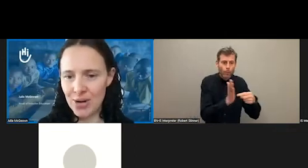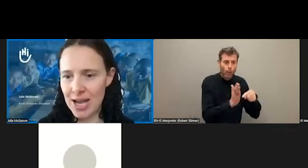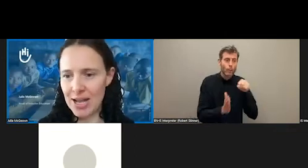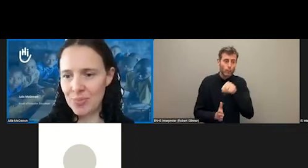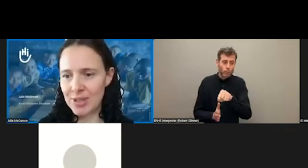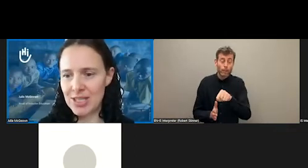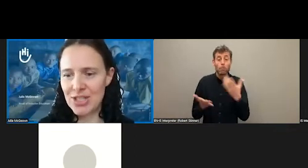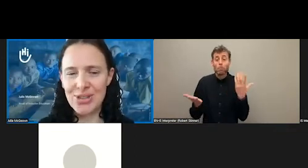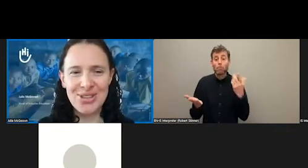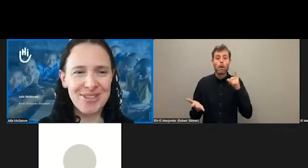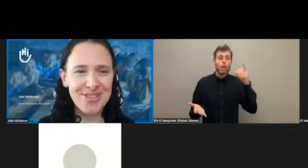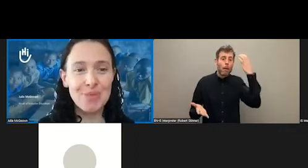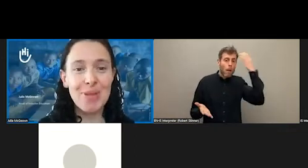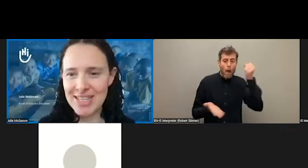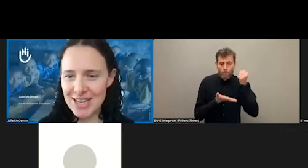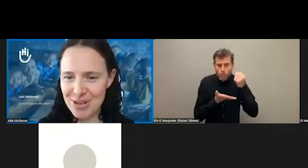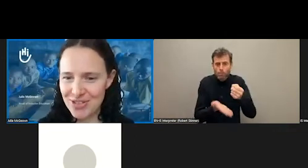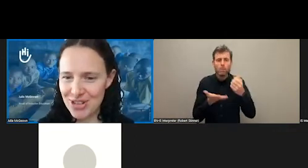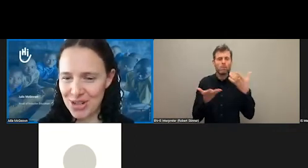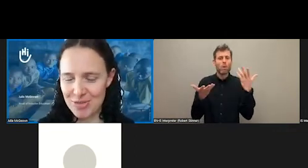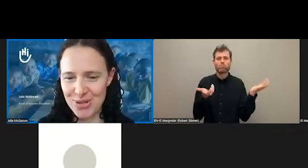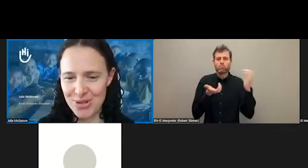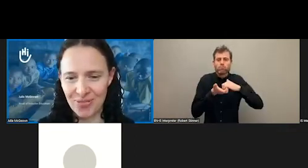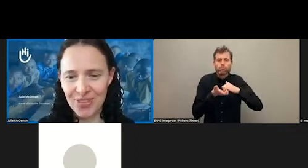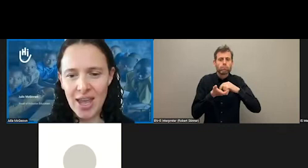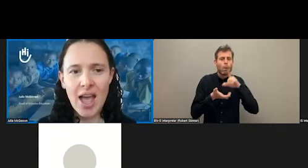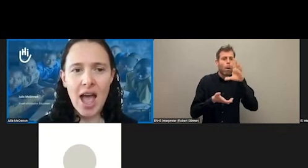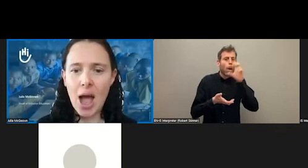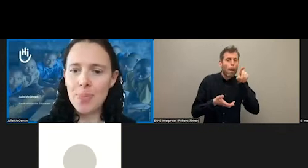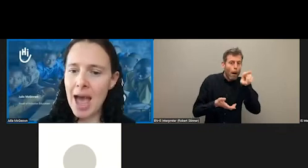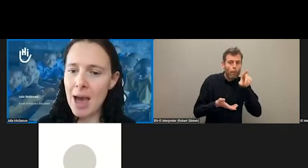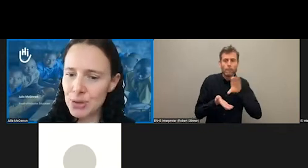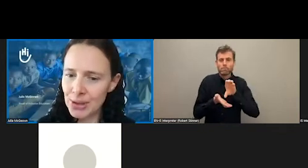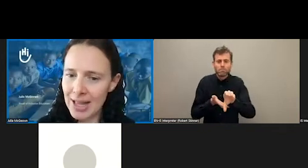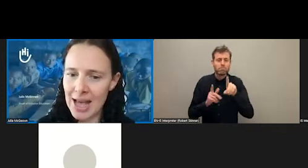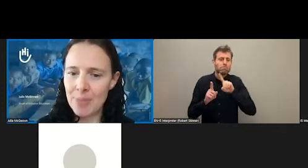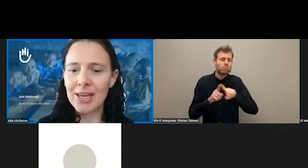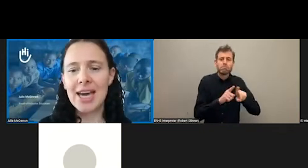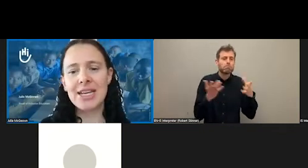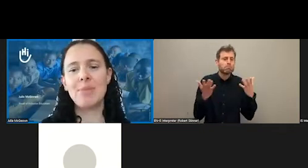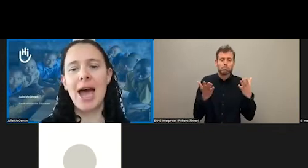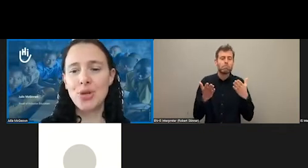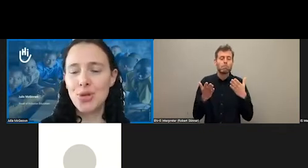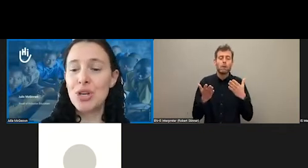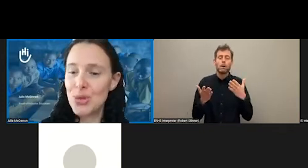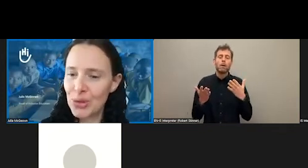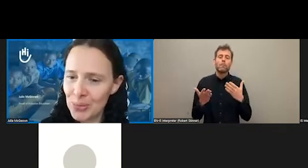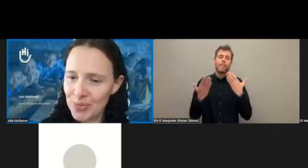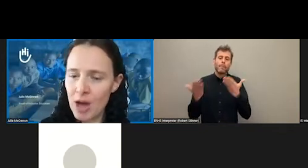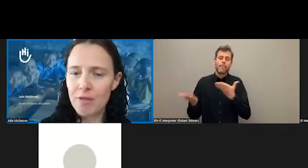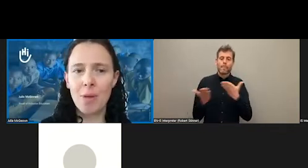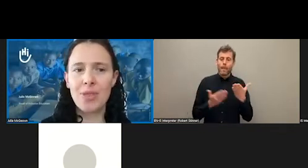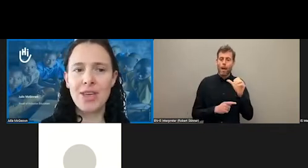speaker now, since you have frozen, but thanks so much for your contribution. Abdul Karim Abdou